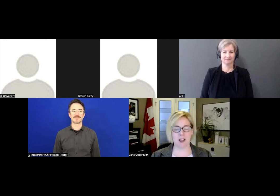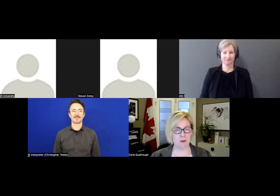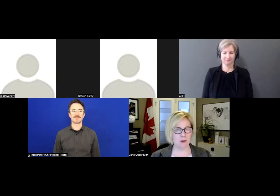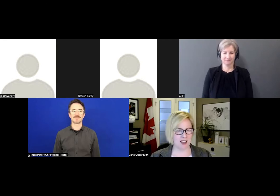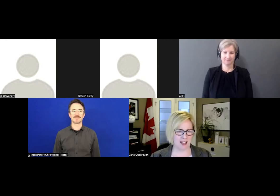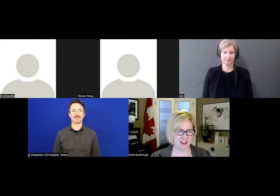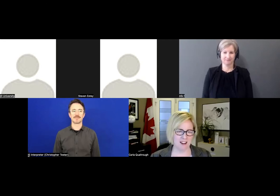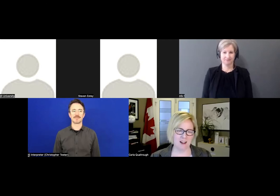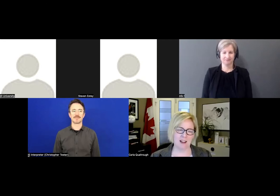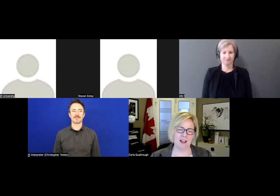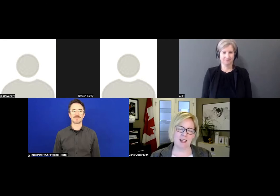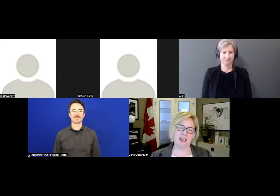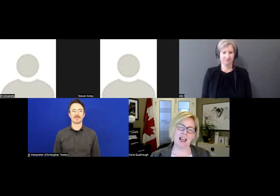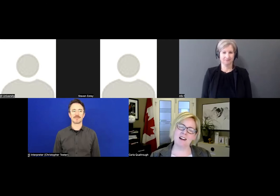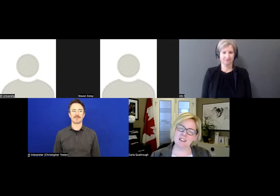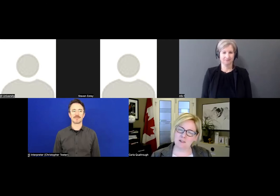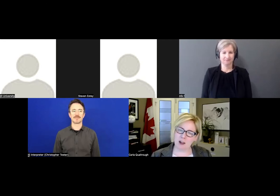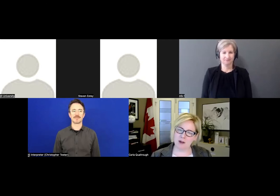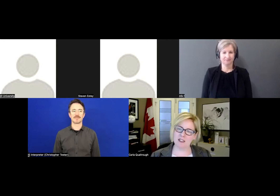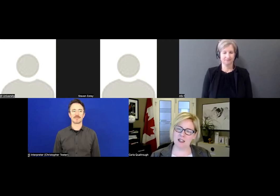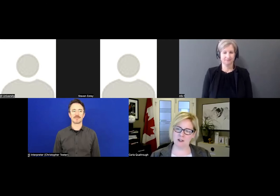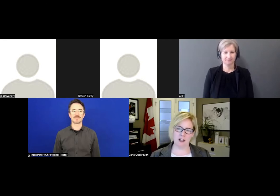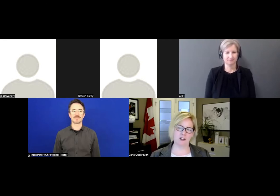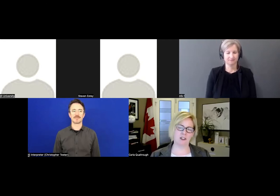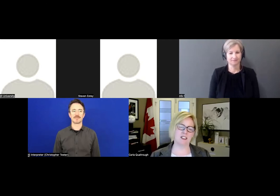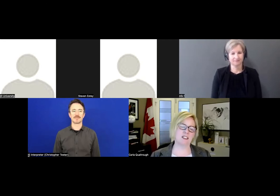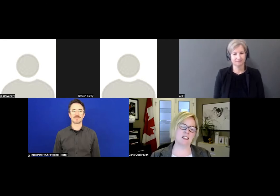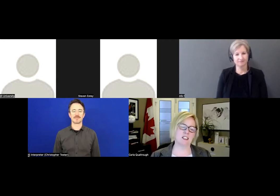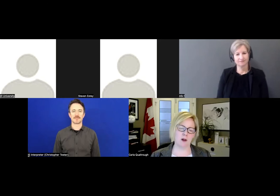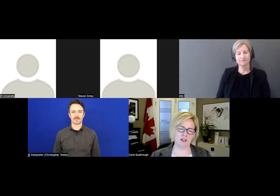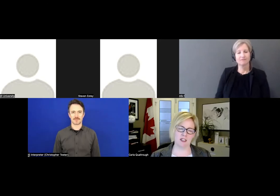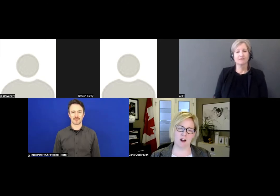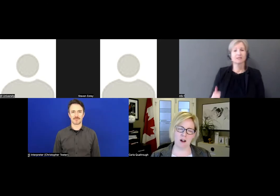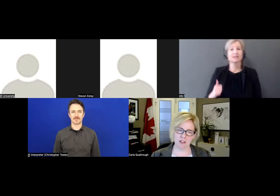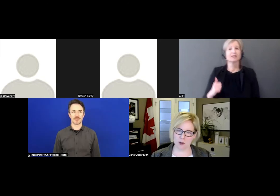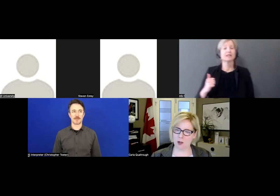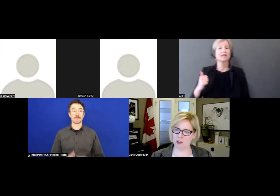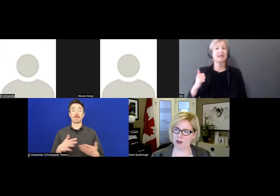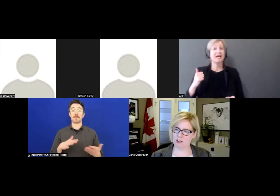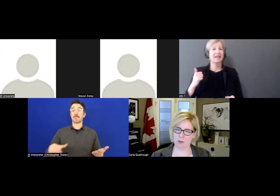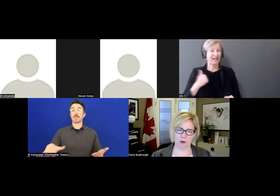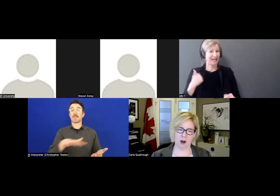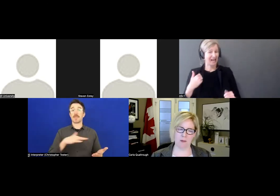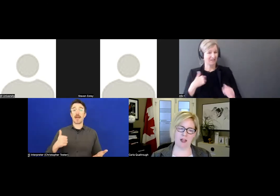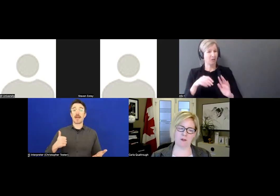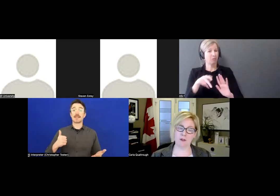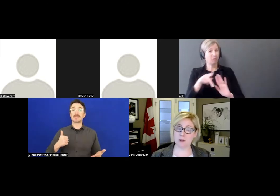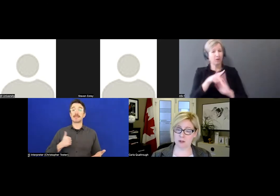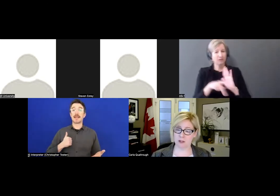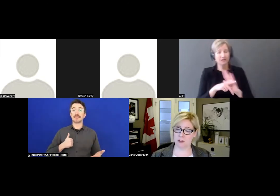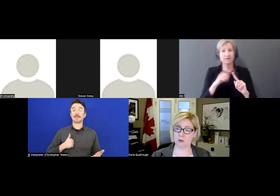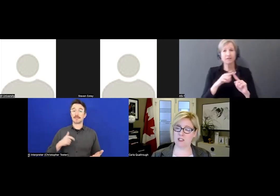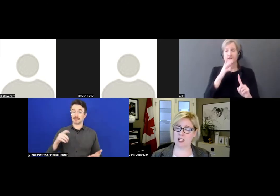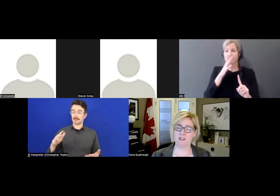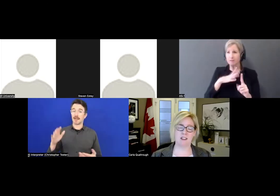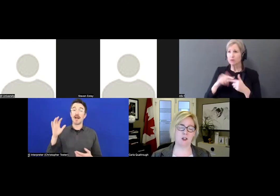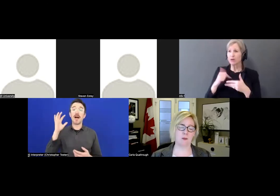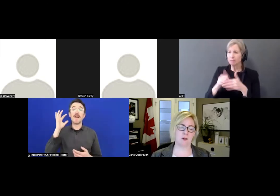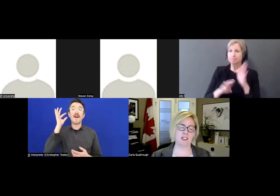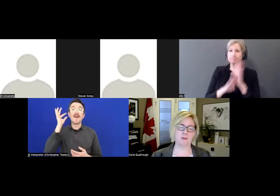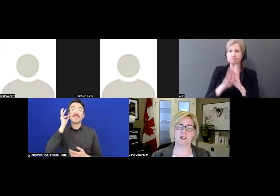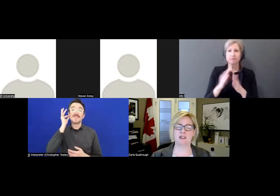non rémunérés. Canada's Feminist International Assistance Policy also helps direct our programming and resources towards aid